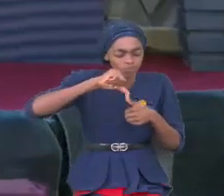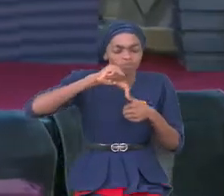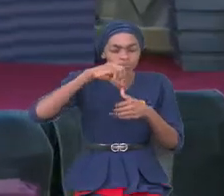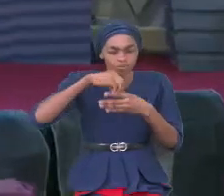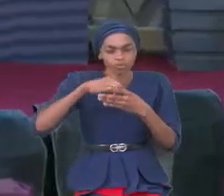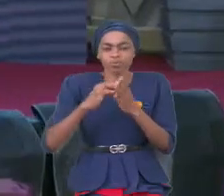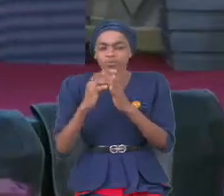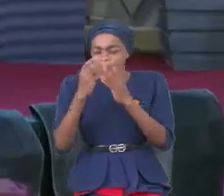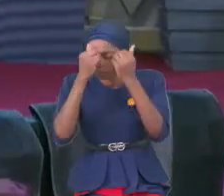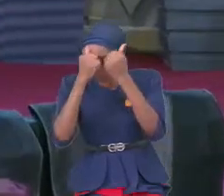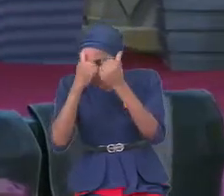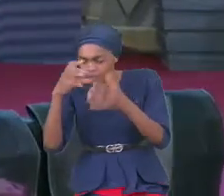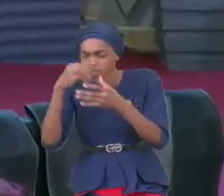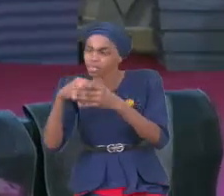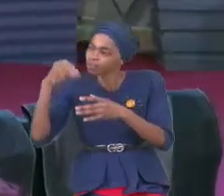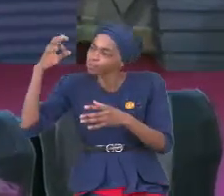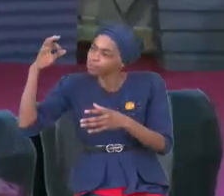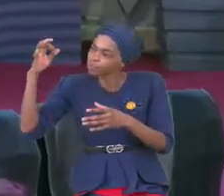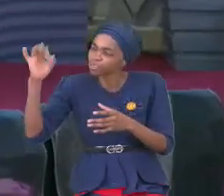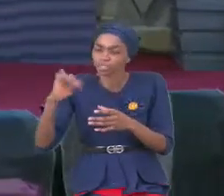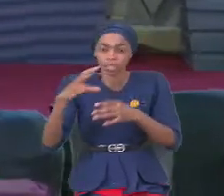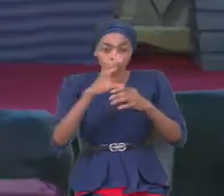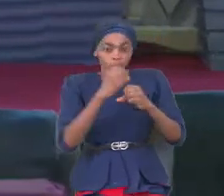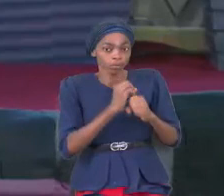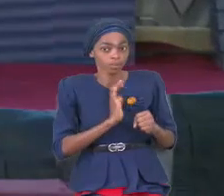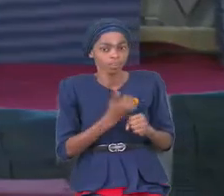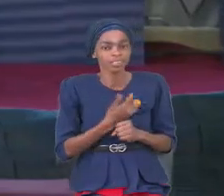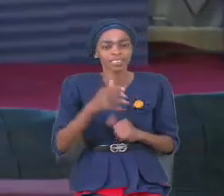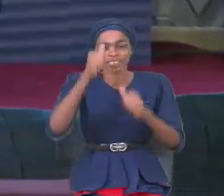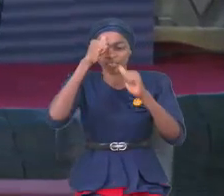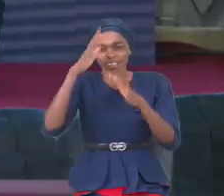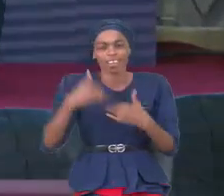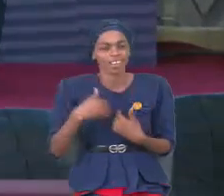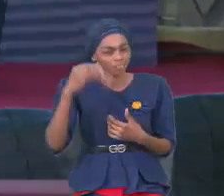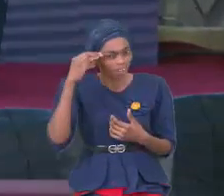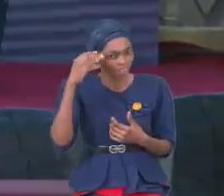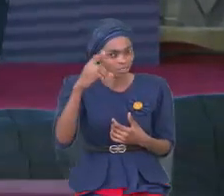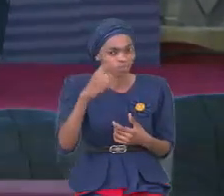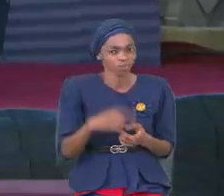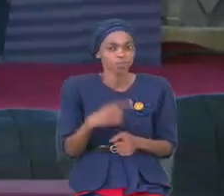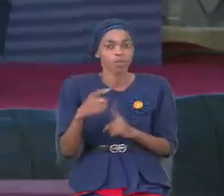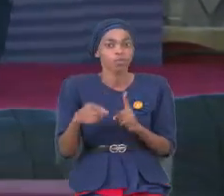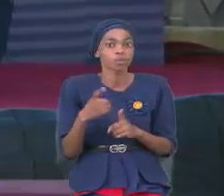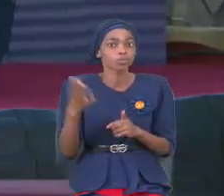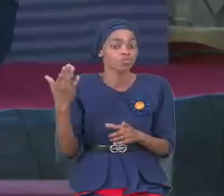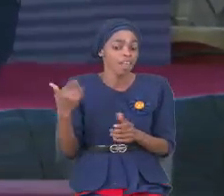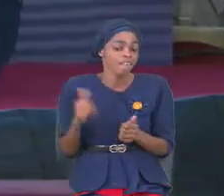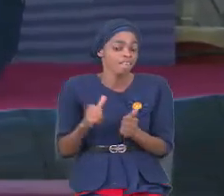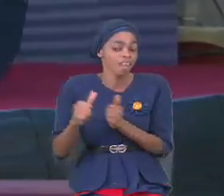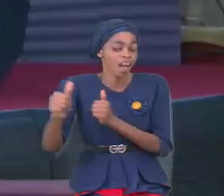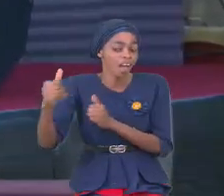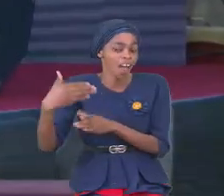The Father has heard you. When he was still a great way off, his father saw him and